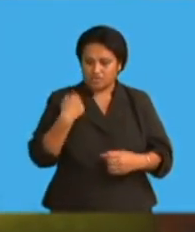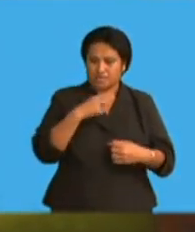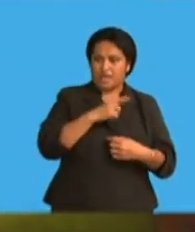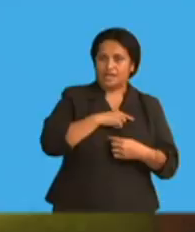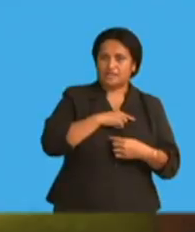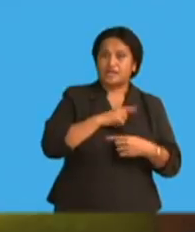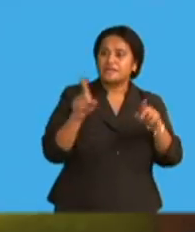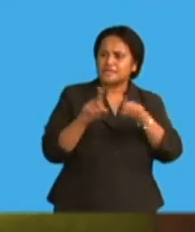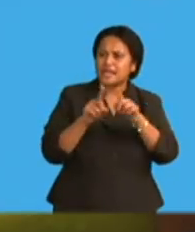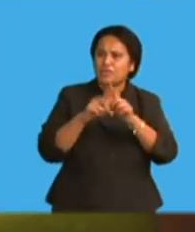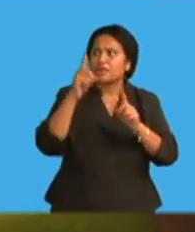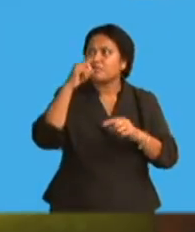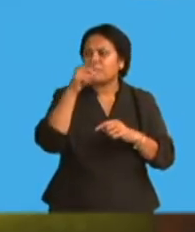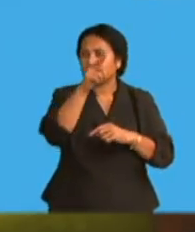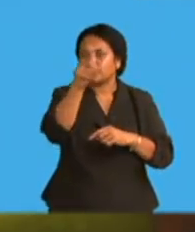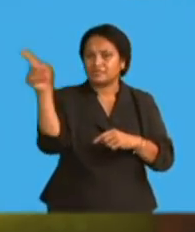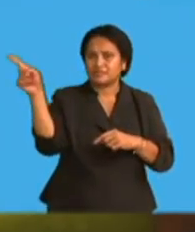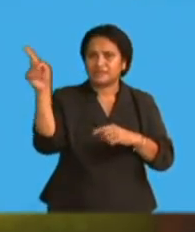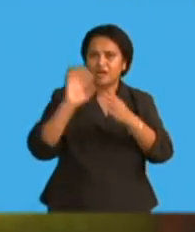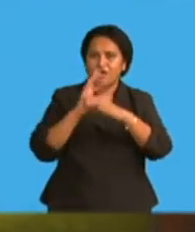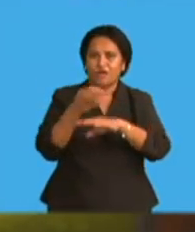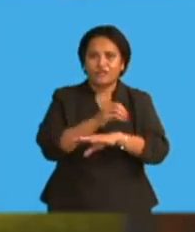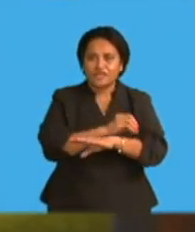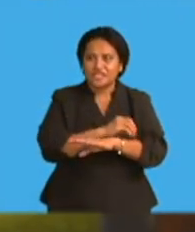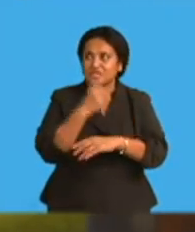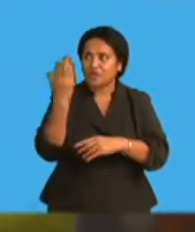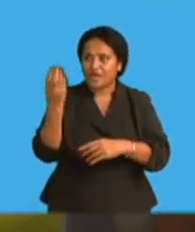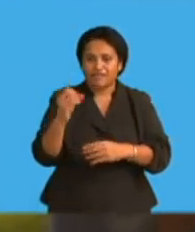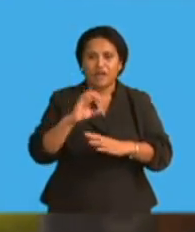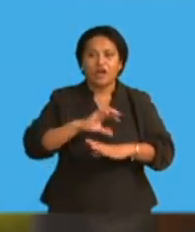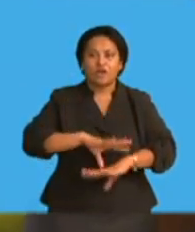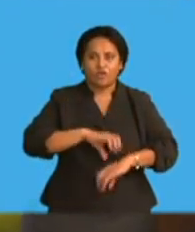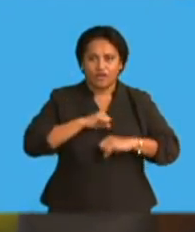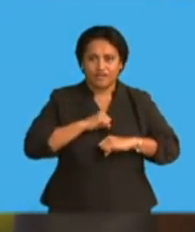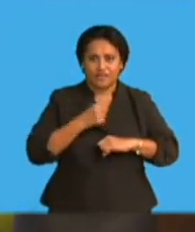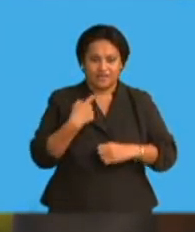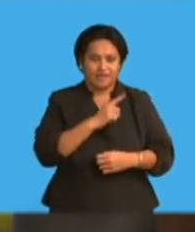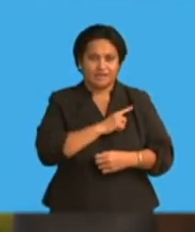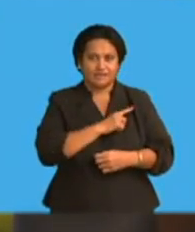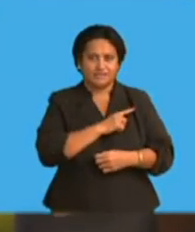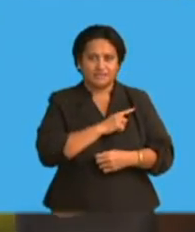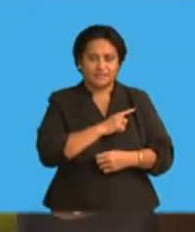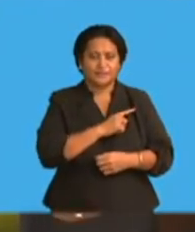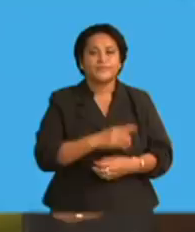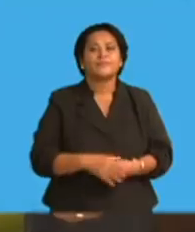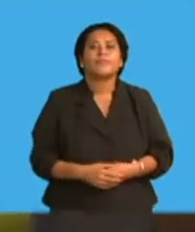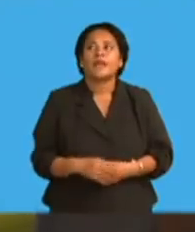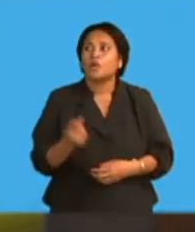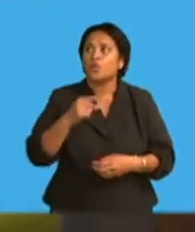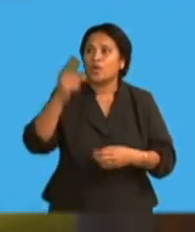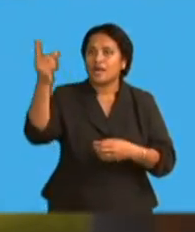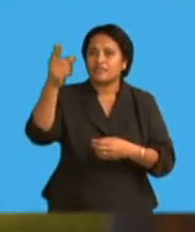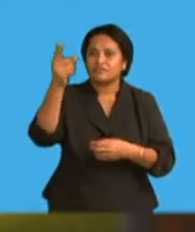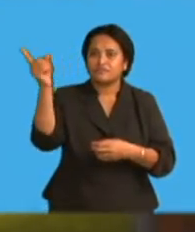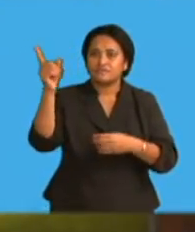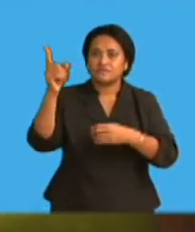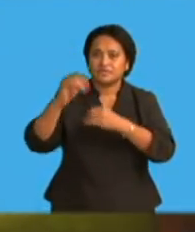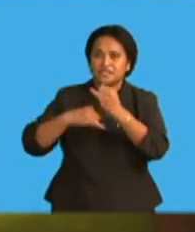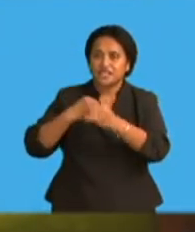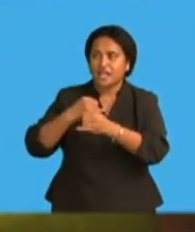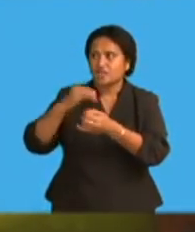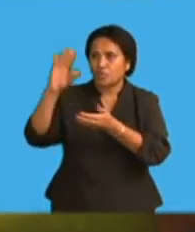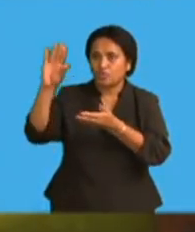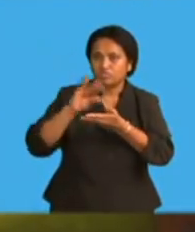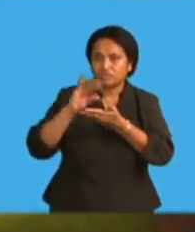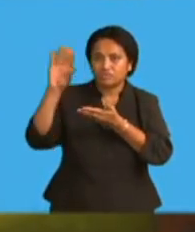too. They need to be able to feel that level of confidence. We are a modern nation state. Madam Speaker, our services are increasing. We are now, for example, we